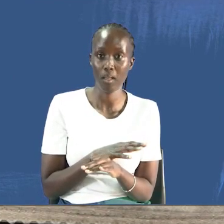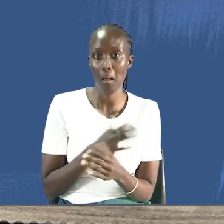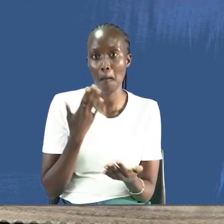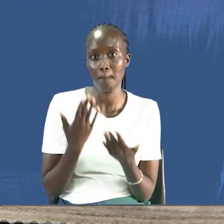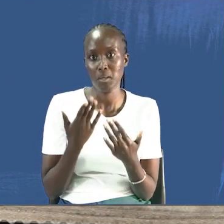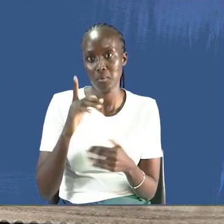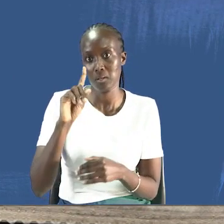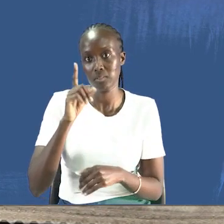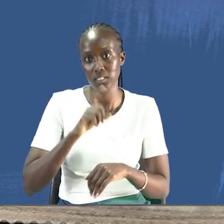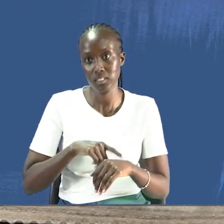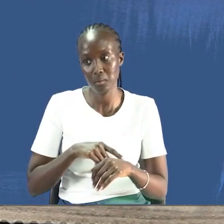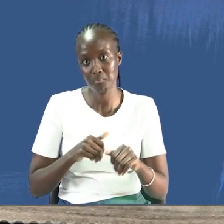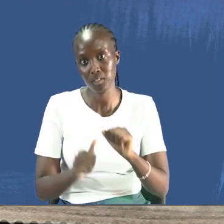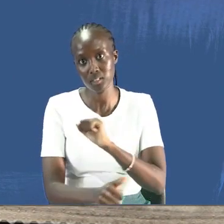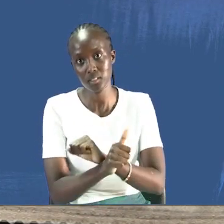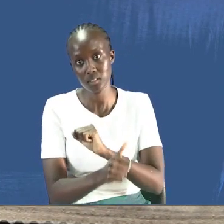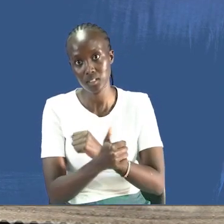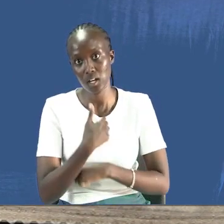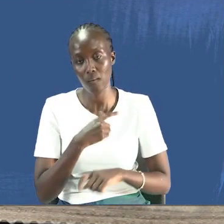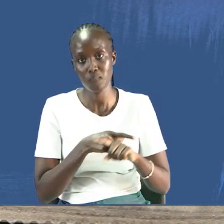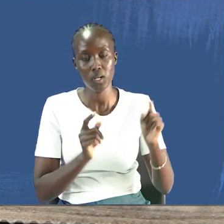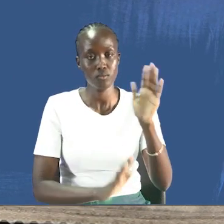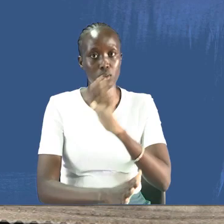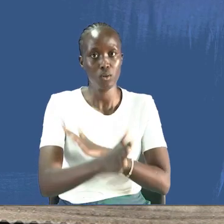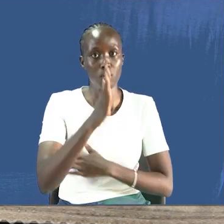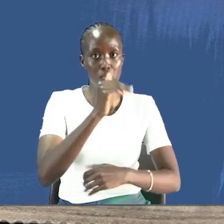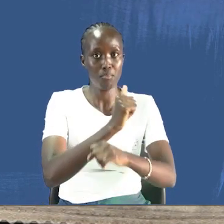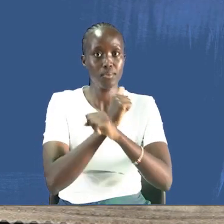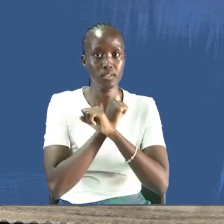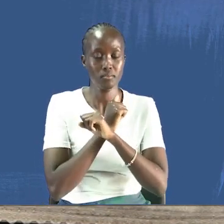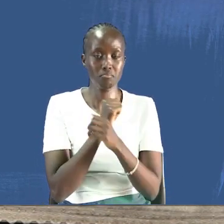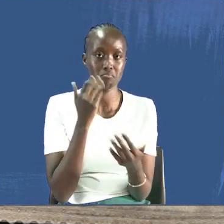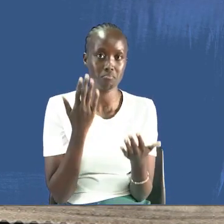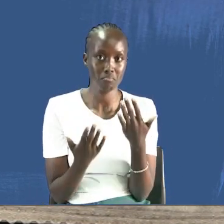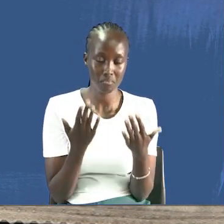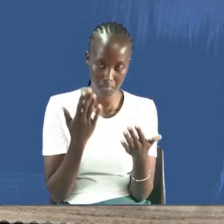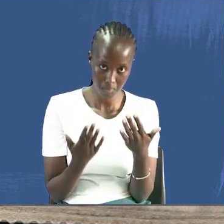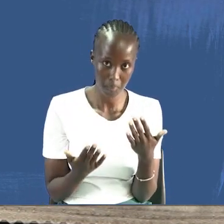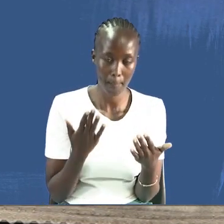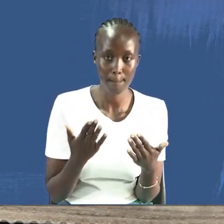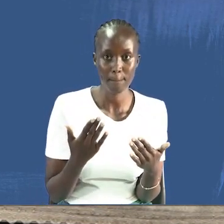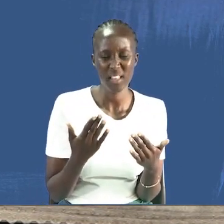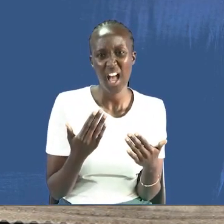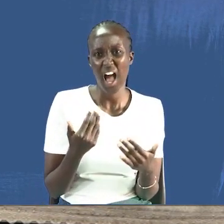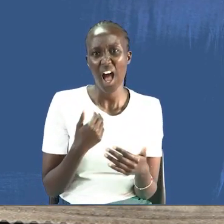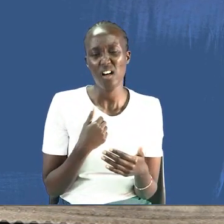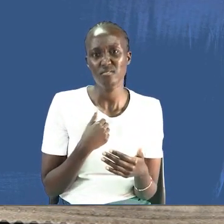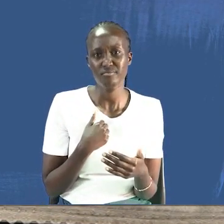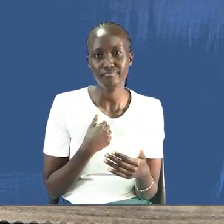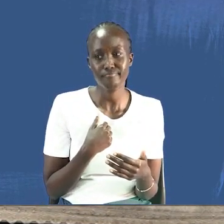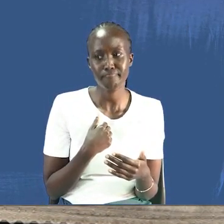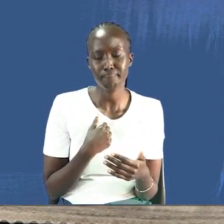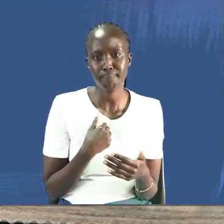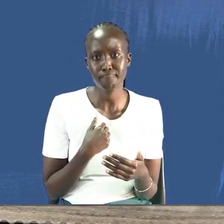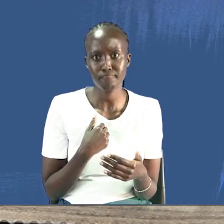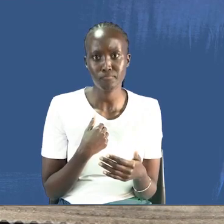time you were supposed to be in danger, but the Lord protected you. That you know you got exposed to this